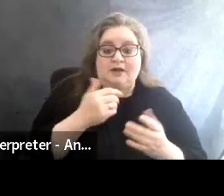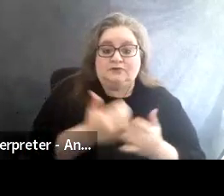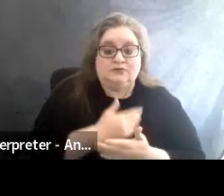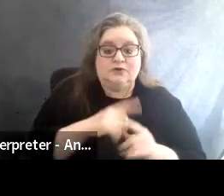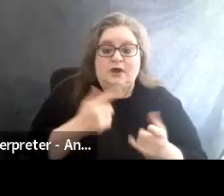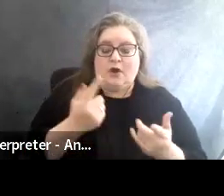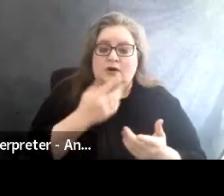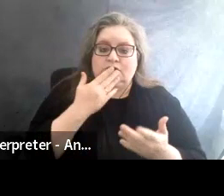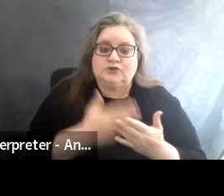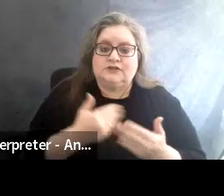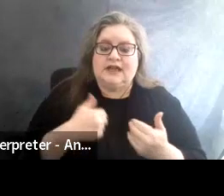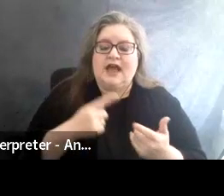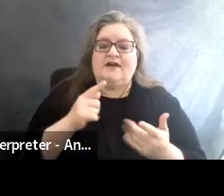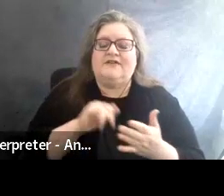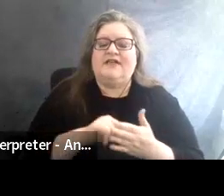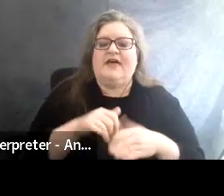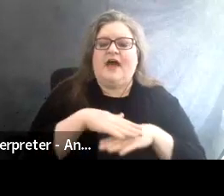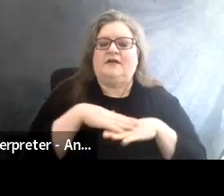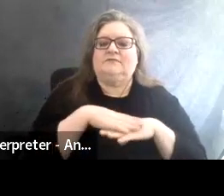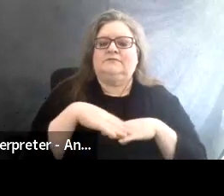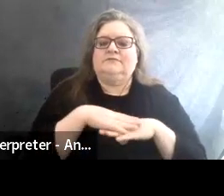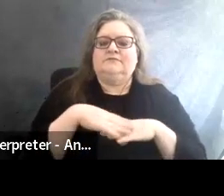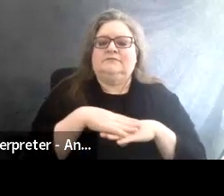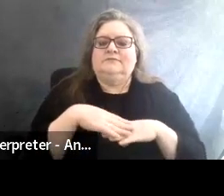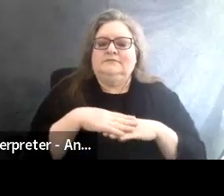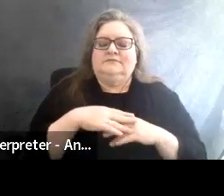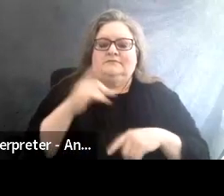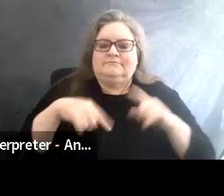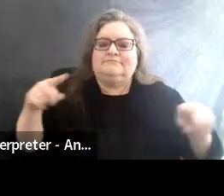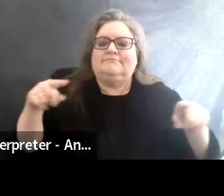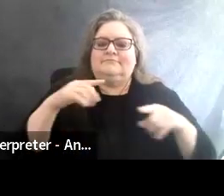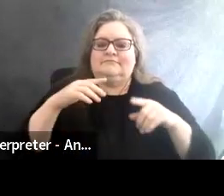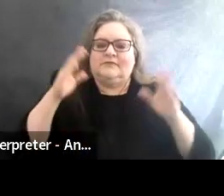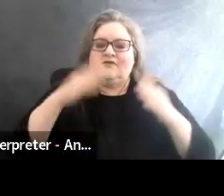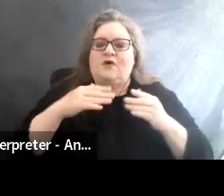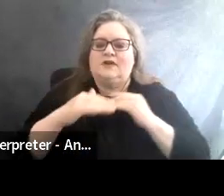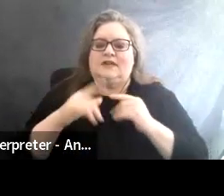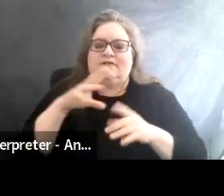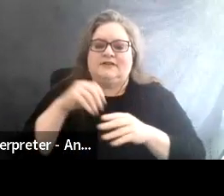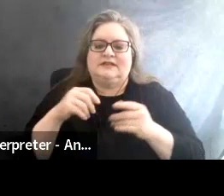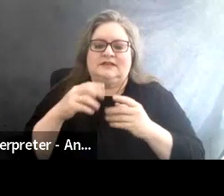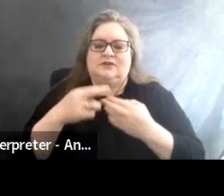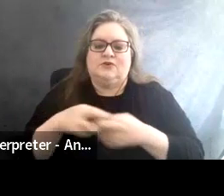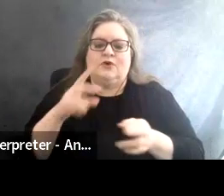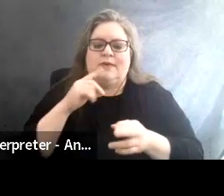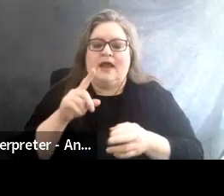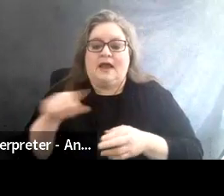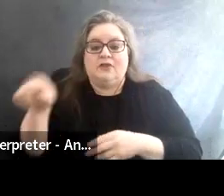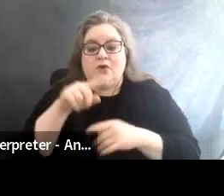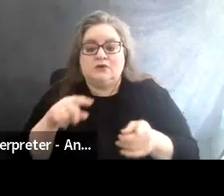that great breadth of folks and experience levels in the room, again, to share with each other. And those of you